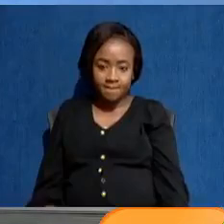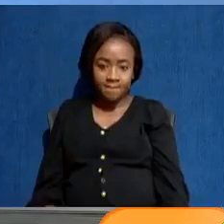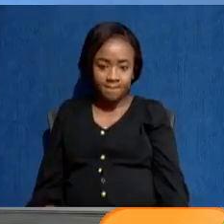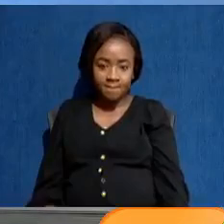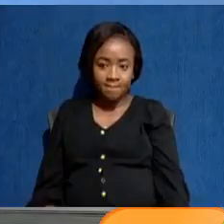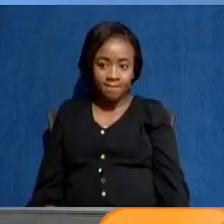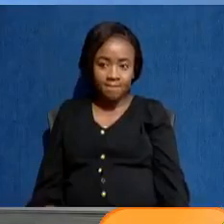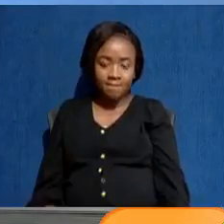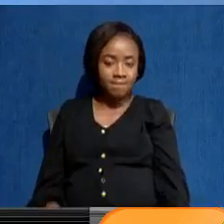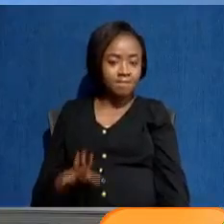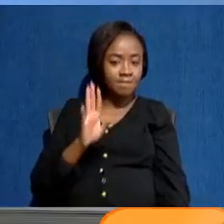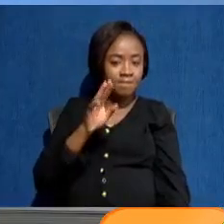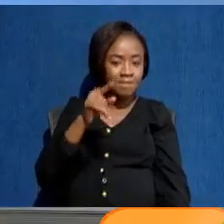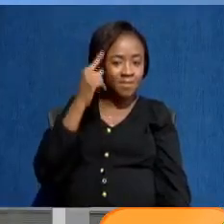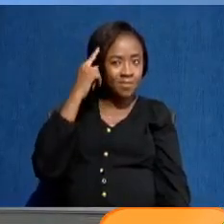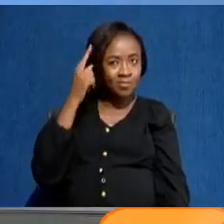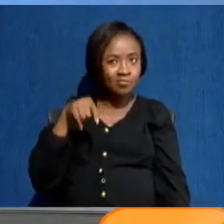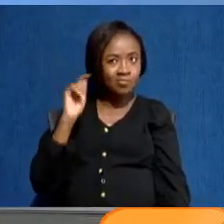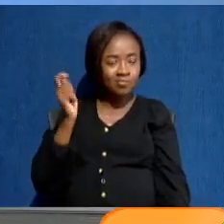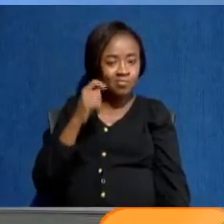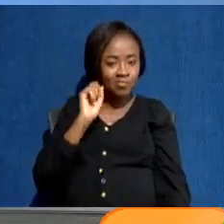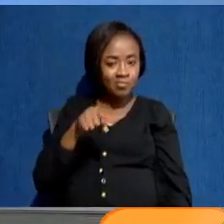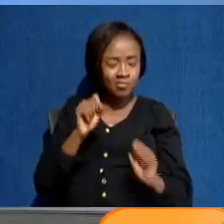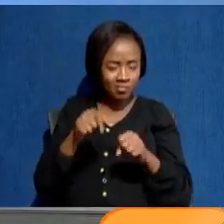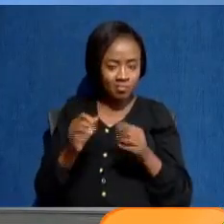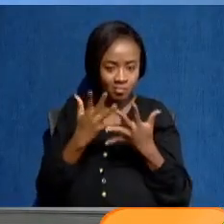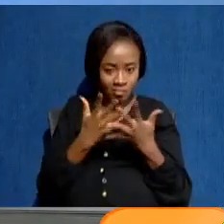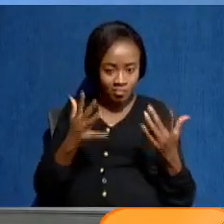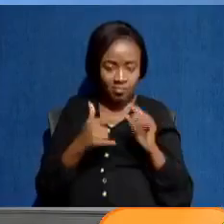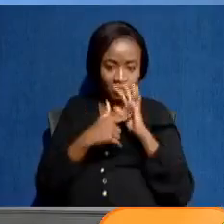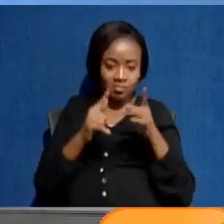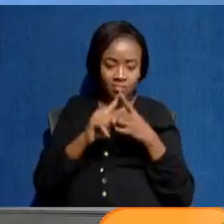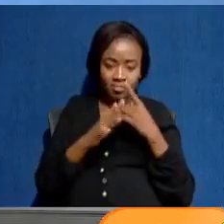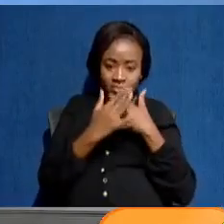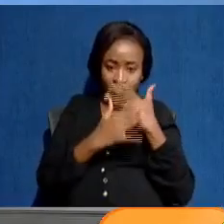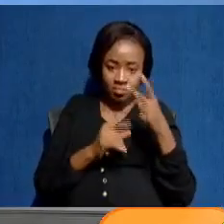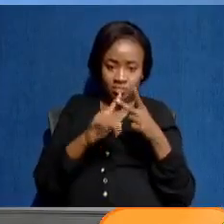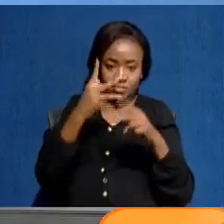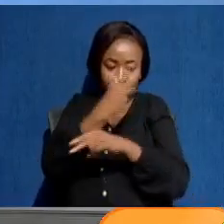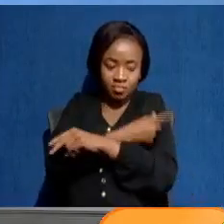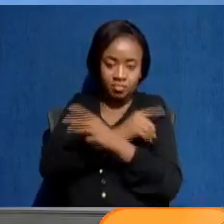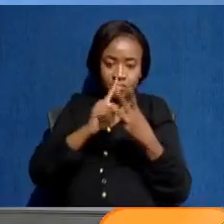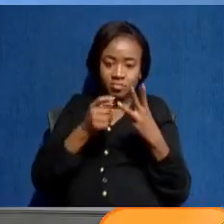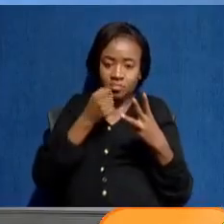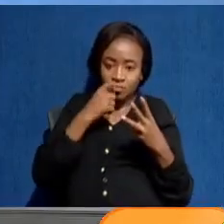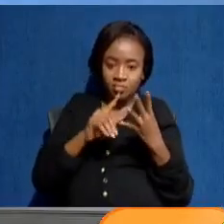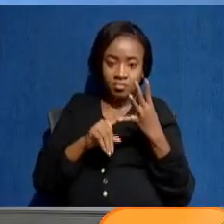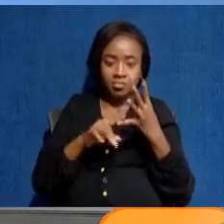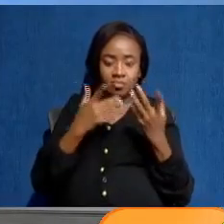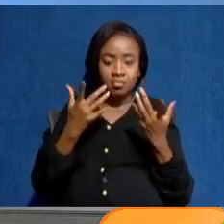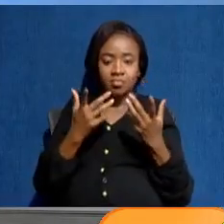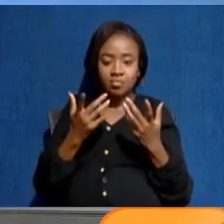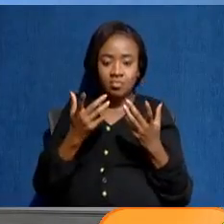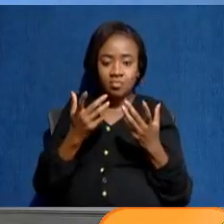Have you ever wondered how Kenya could deliver critical supplies like blood, vaccines, medicine, or even cow